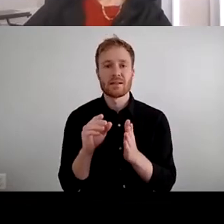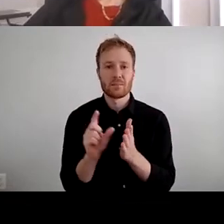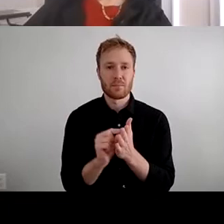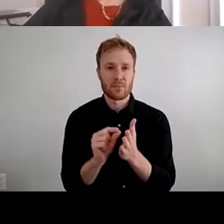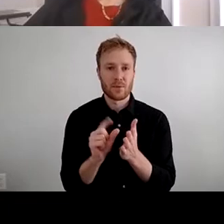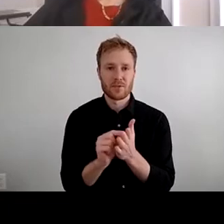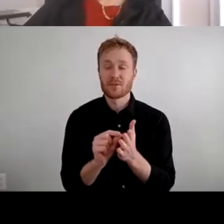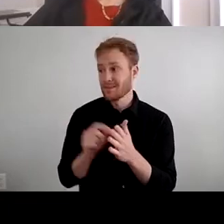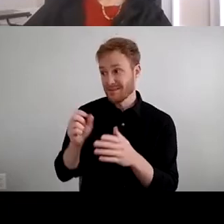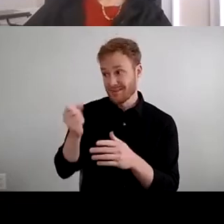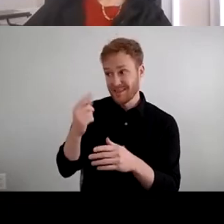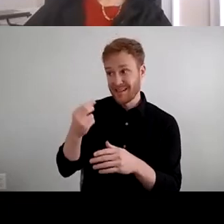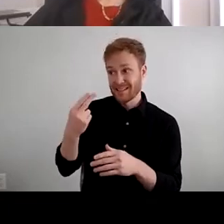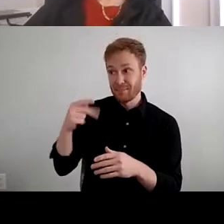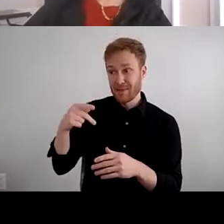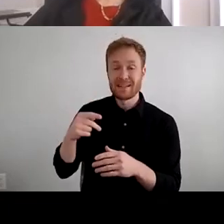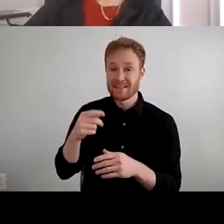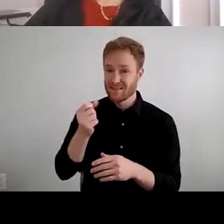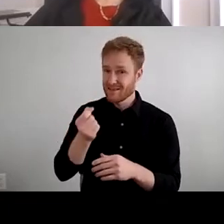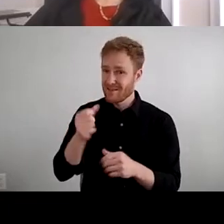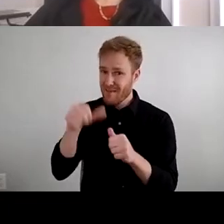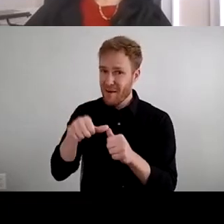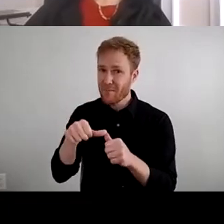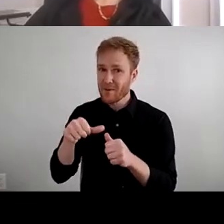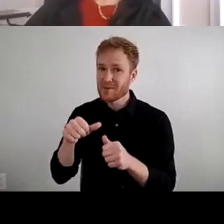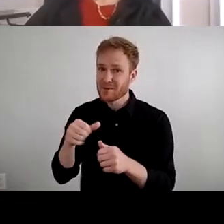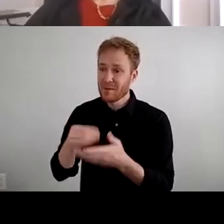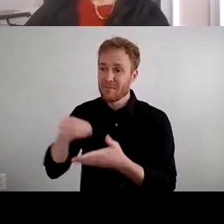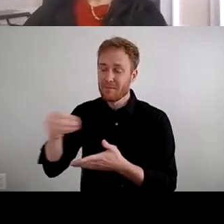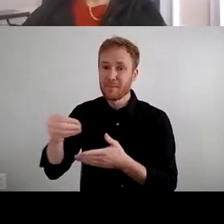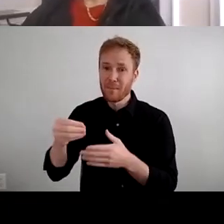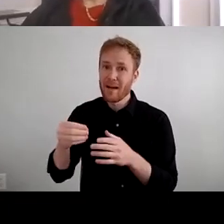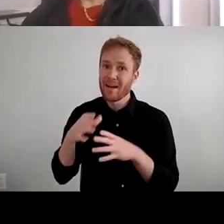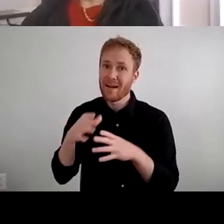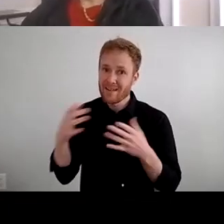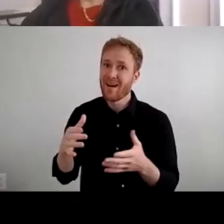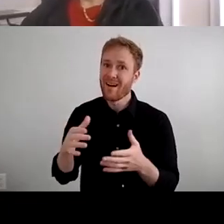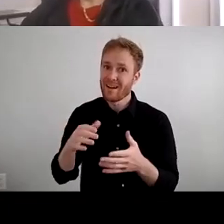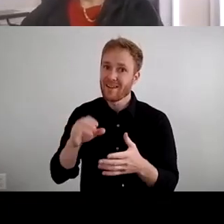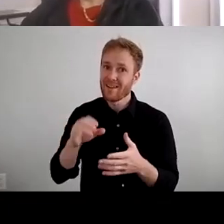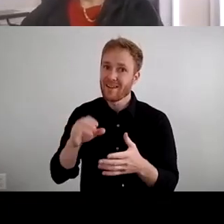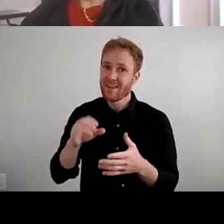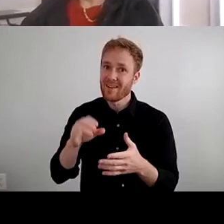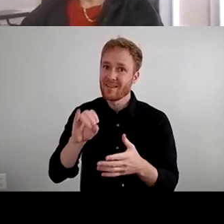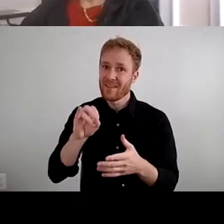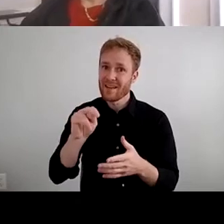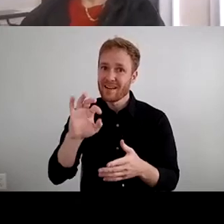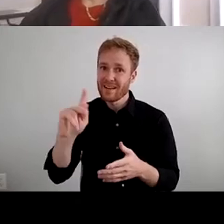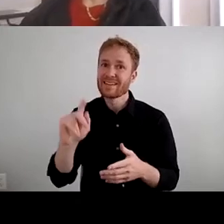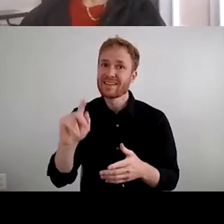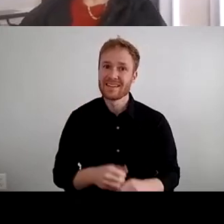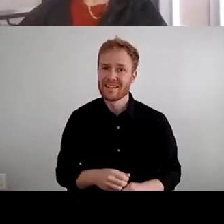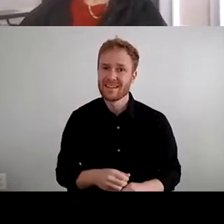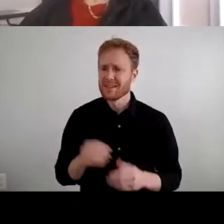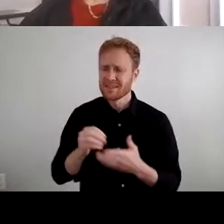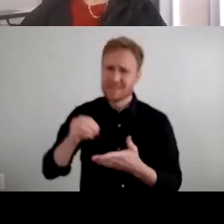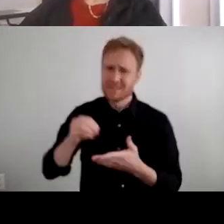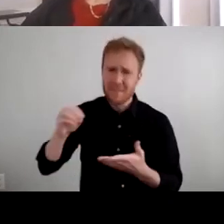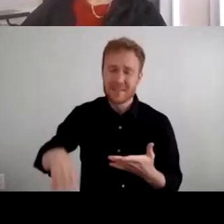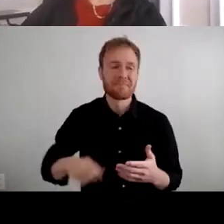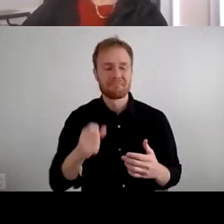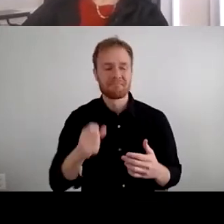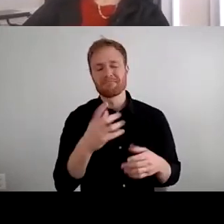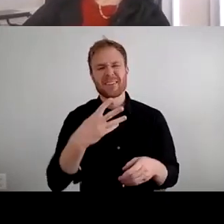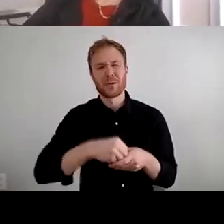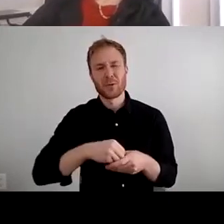that's included in the maintenance, so that's probably why. It's so expensive. Right. You never know if people have to figure out how to do the refills and things like that.